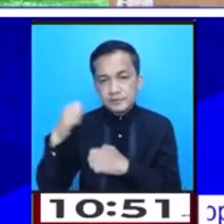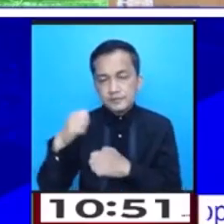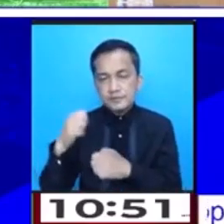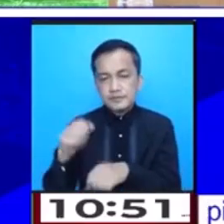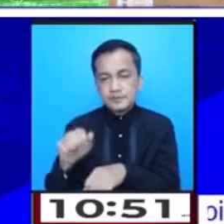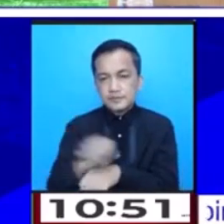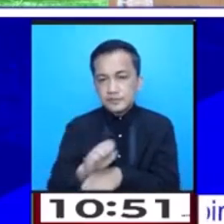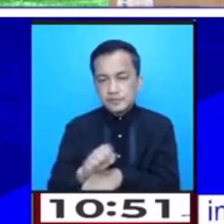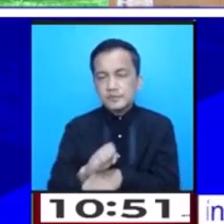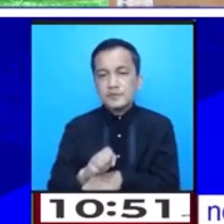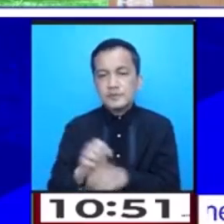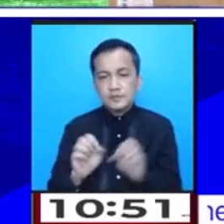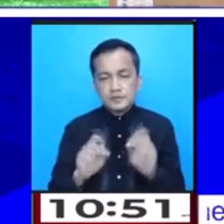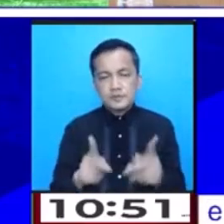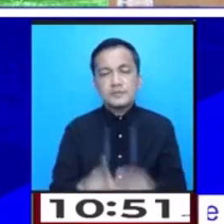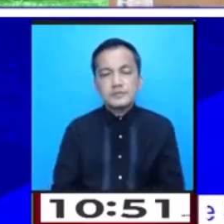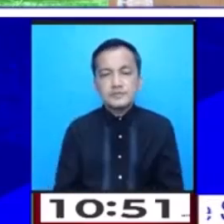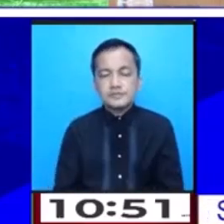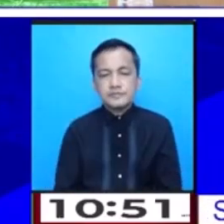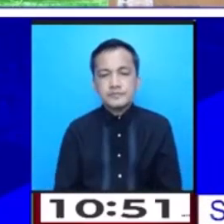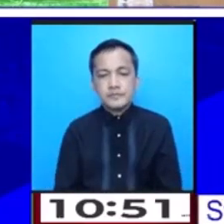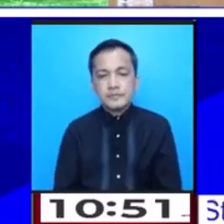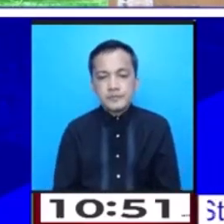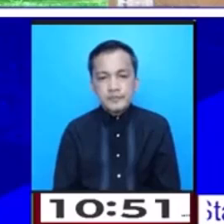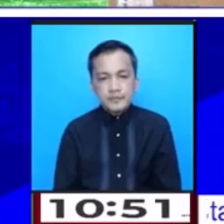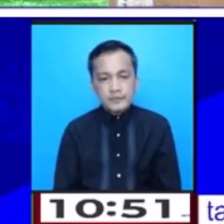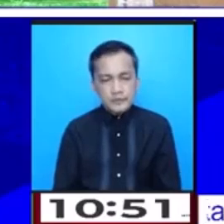opportunities. So if you read